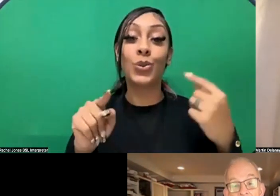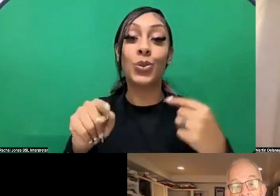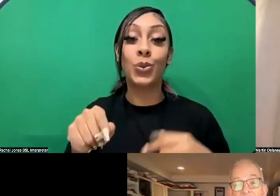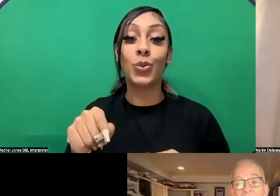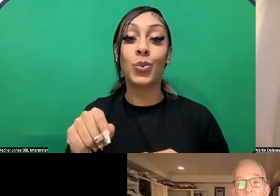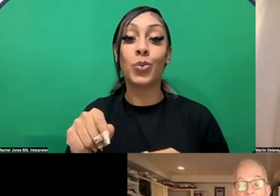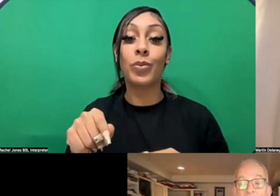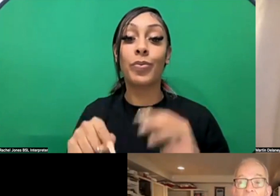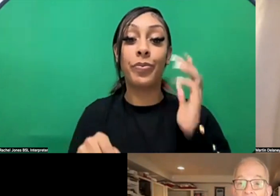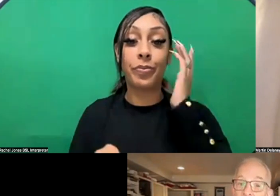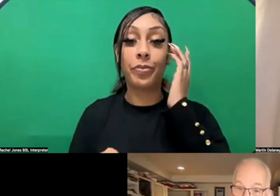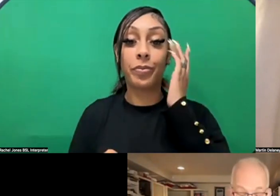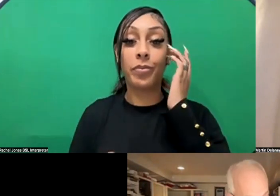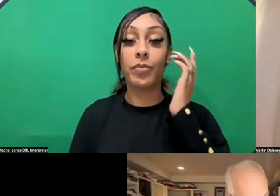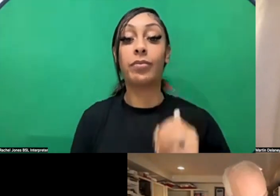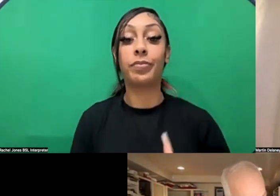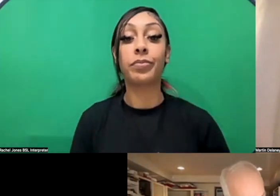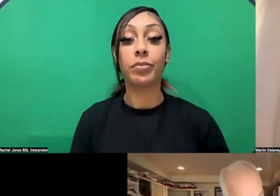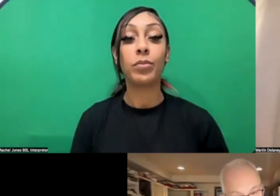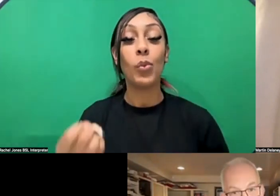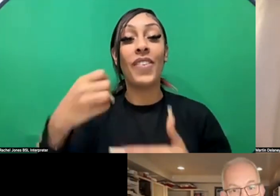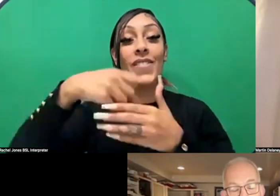to a resonant filter sound.